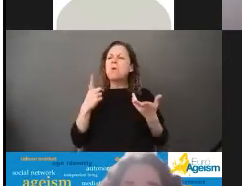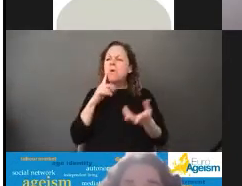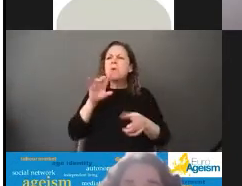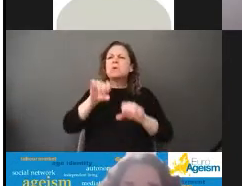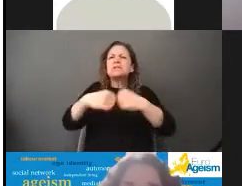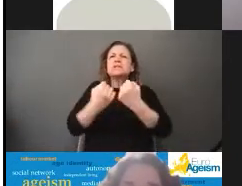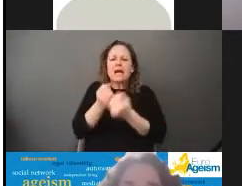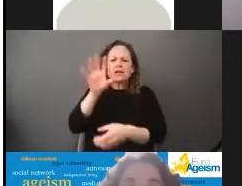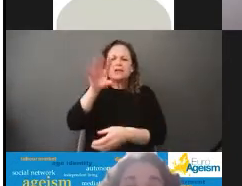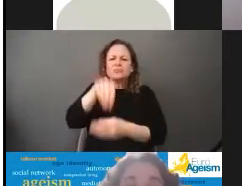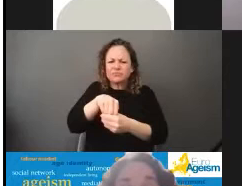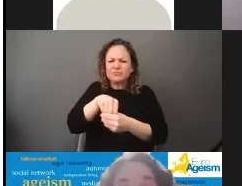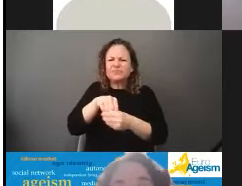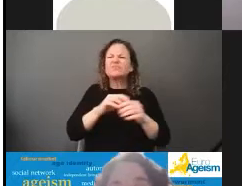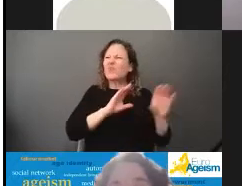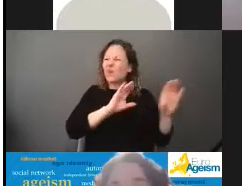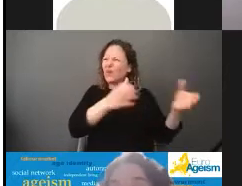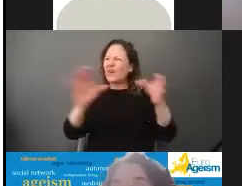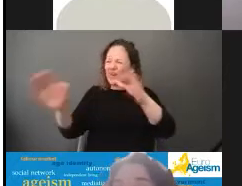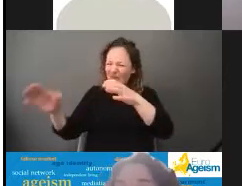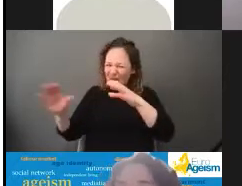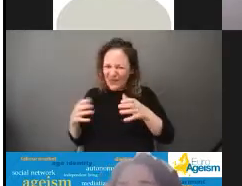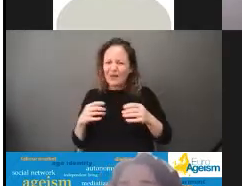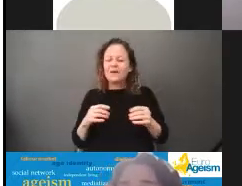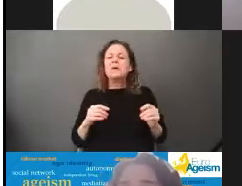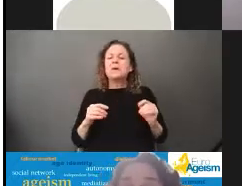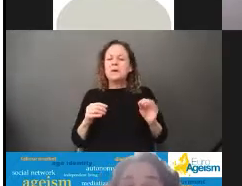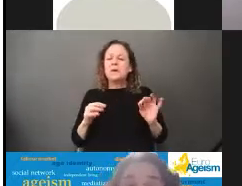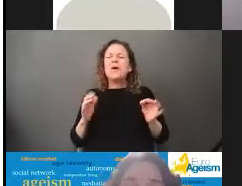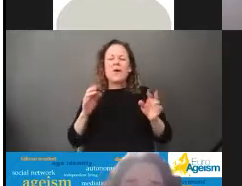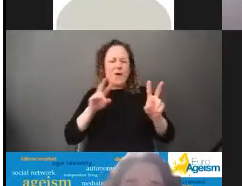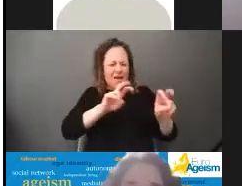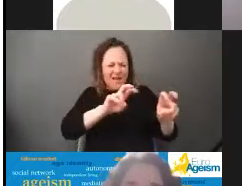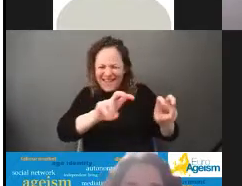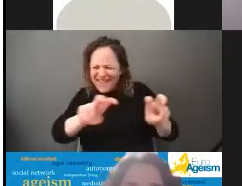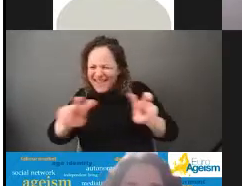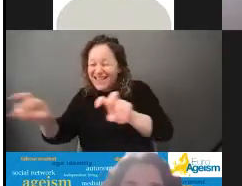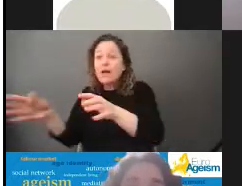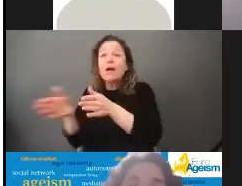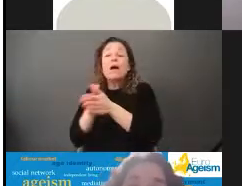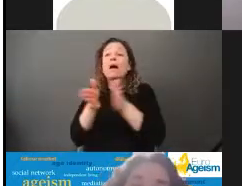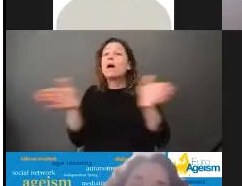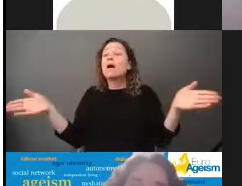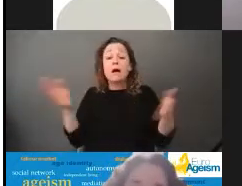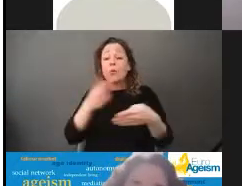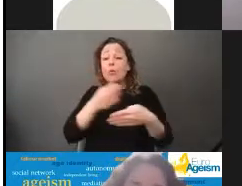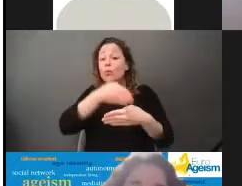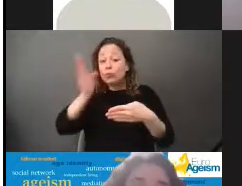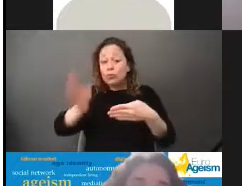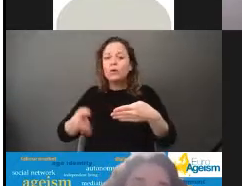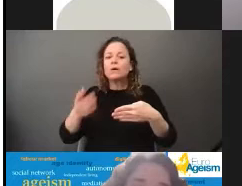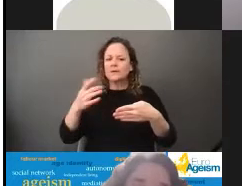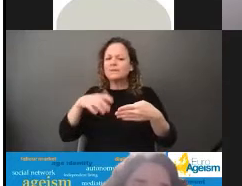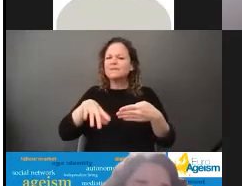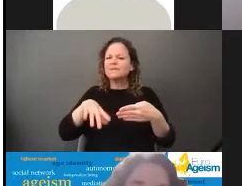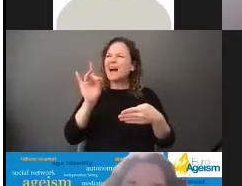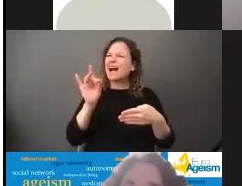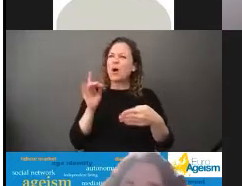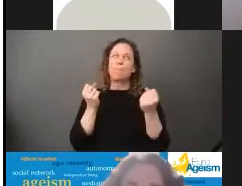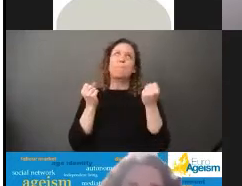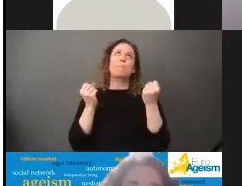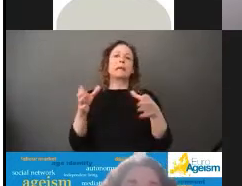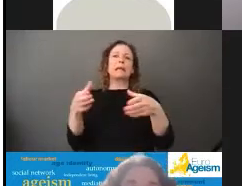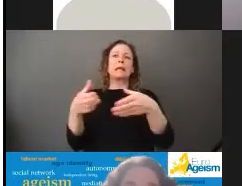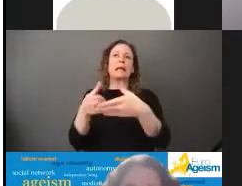up these findings, we noticed a lot of ageism and self-ageism in this discourse, and many older people